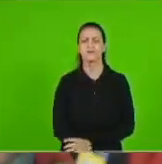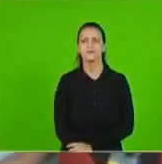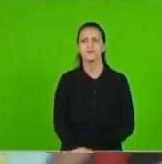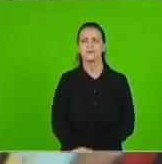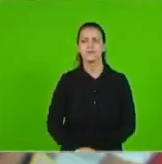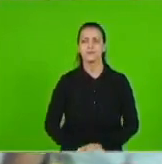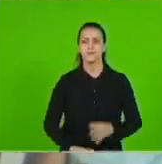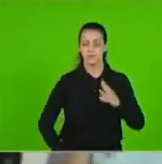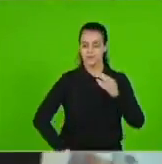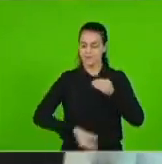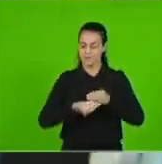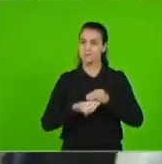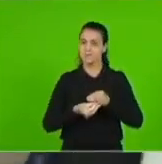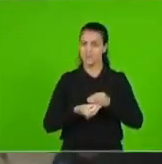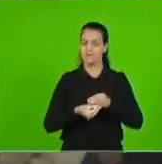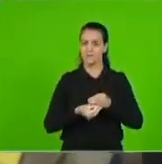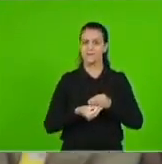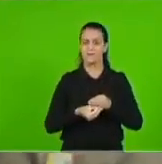of the living waters.